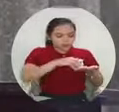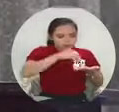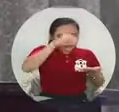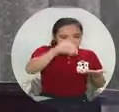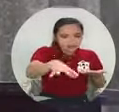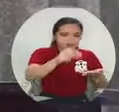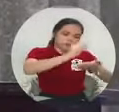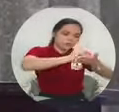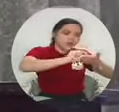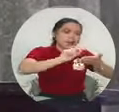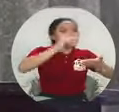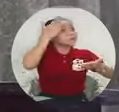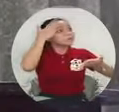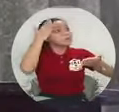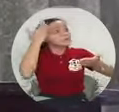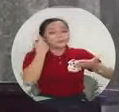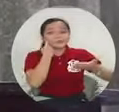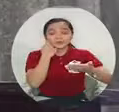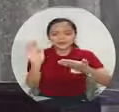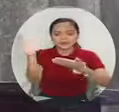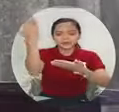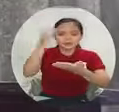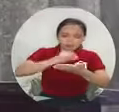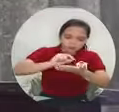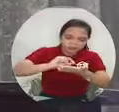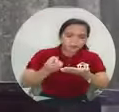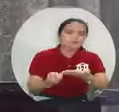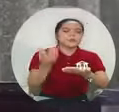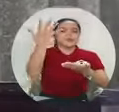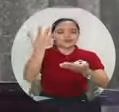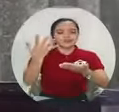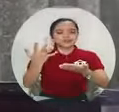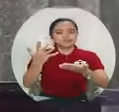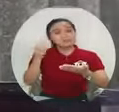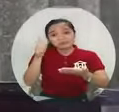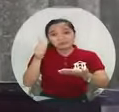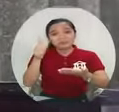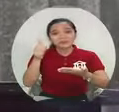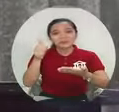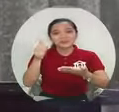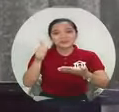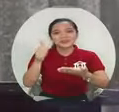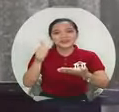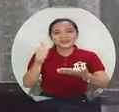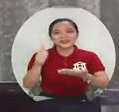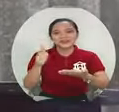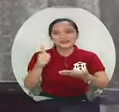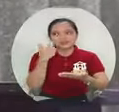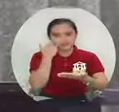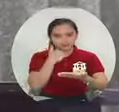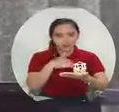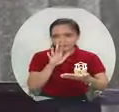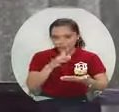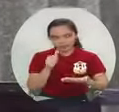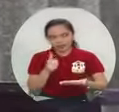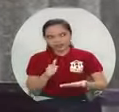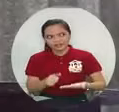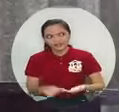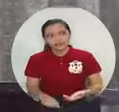what a blessing to see my wife also living by faith. She was able to fulfill her first fruit last year